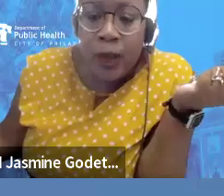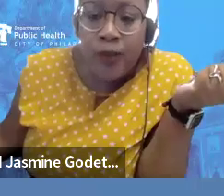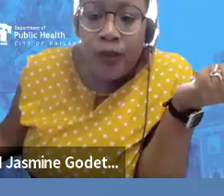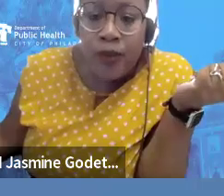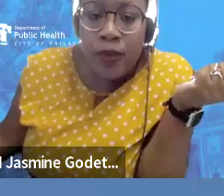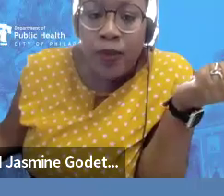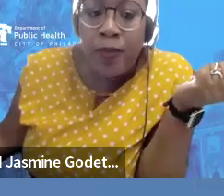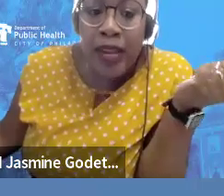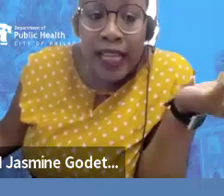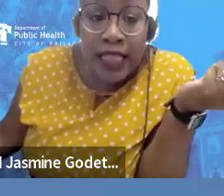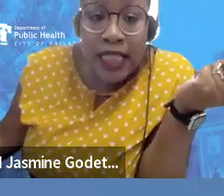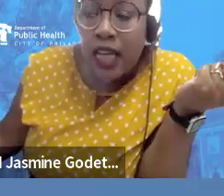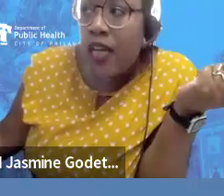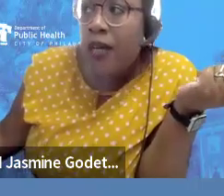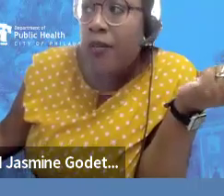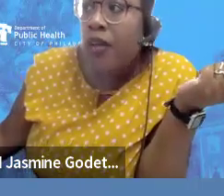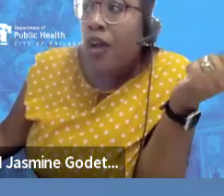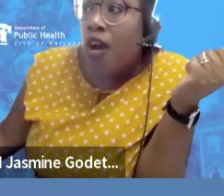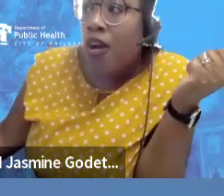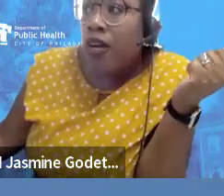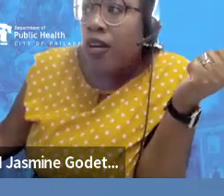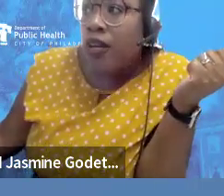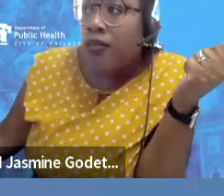in just a couple minutes.